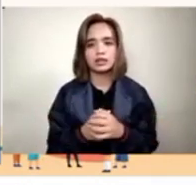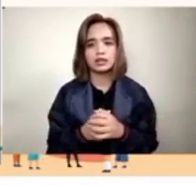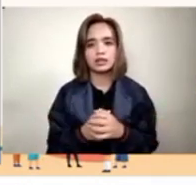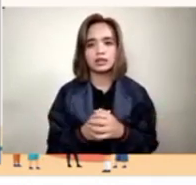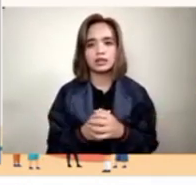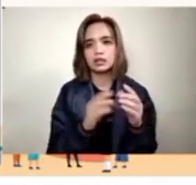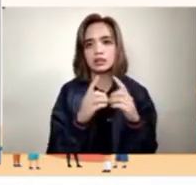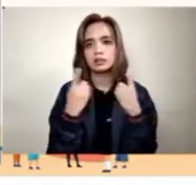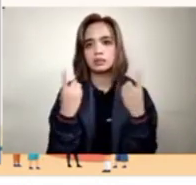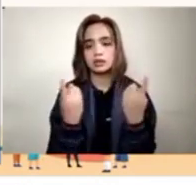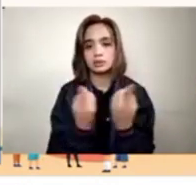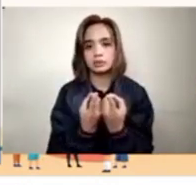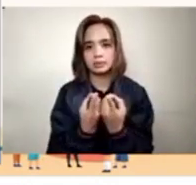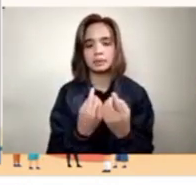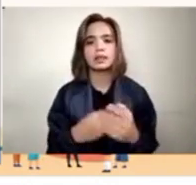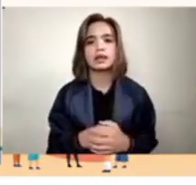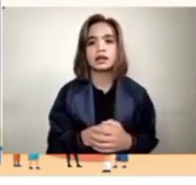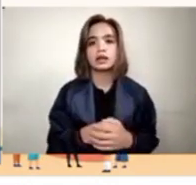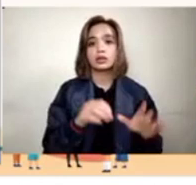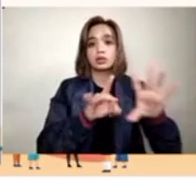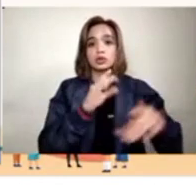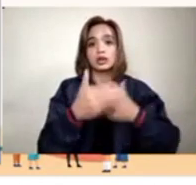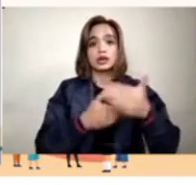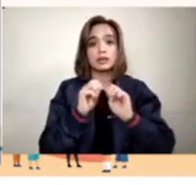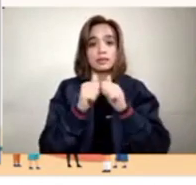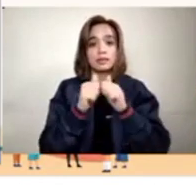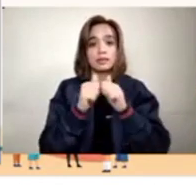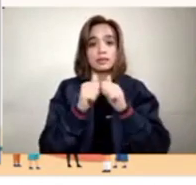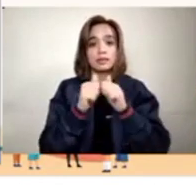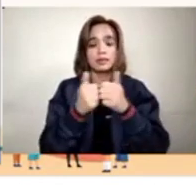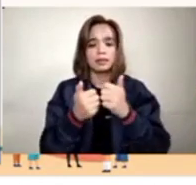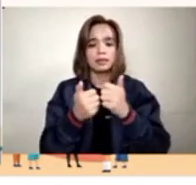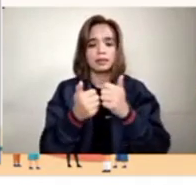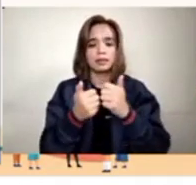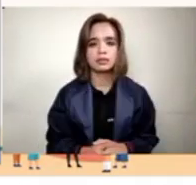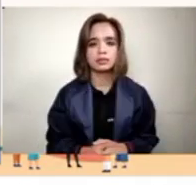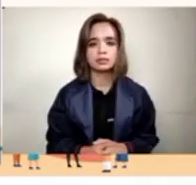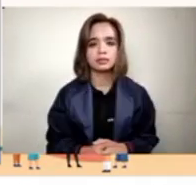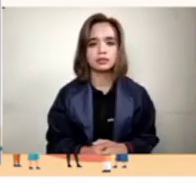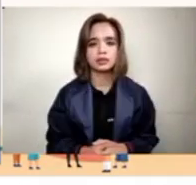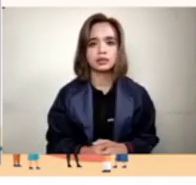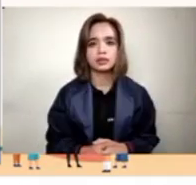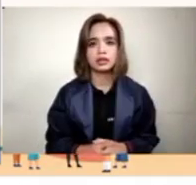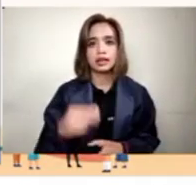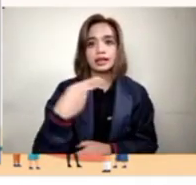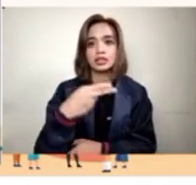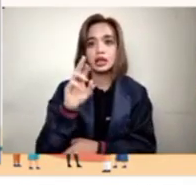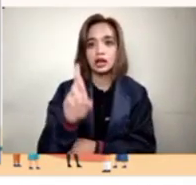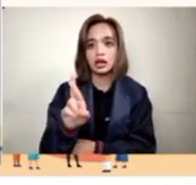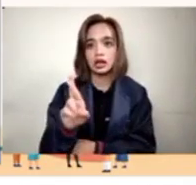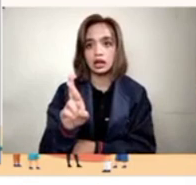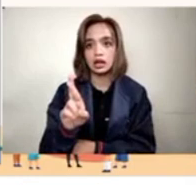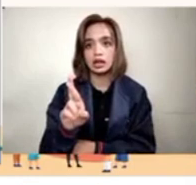Board in the school's division offices. The selection criteria is presented, and